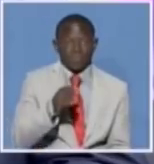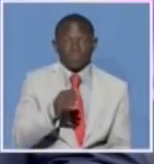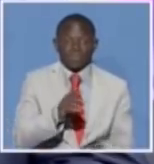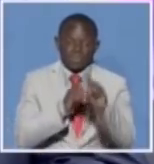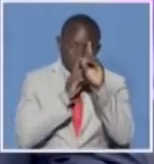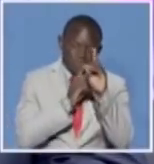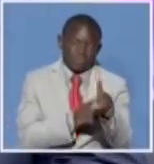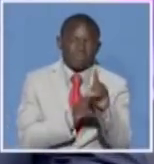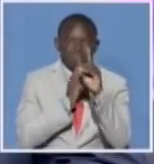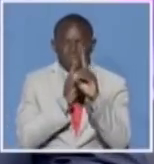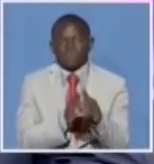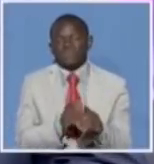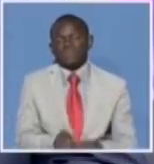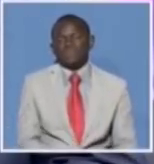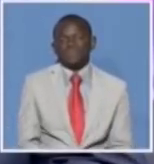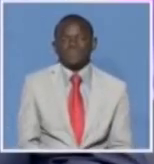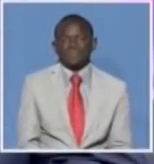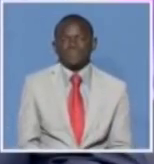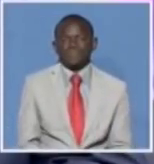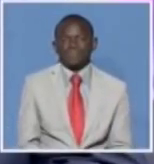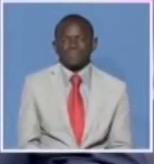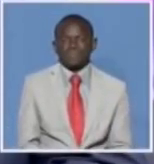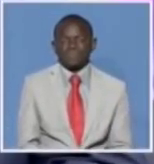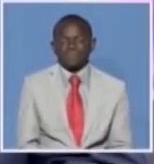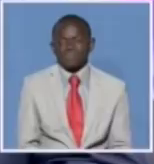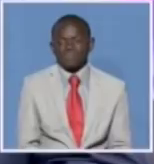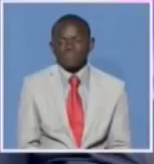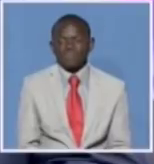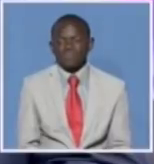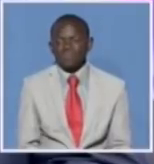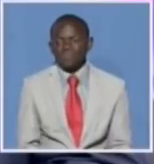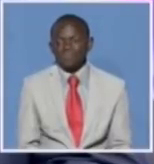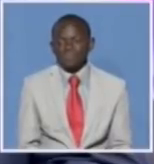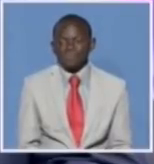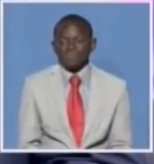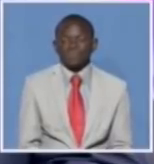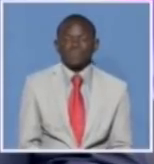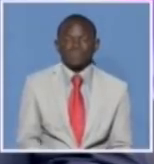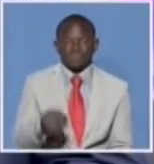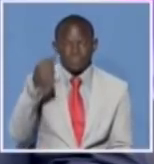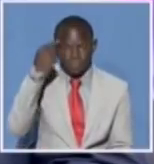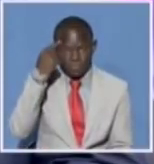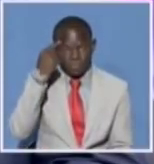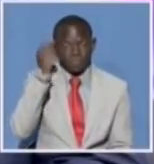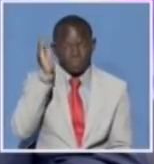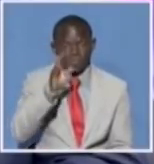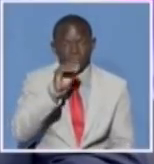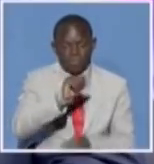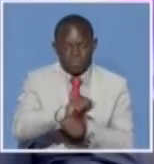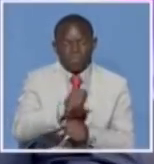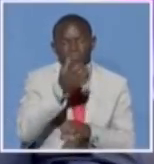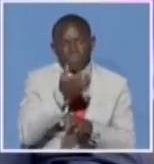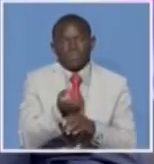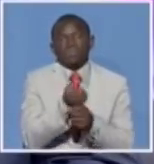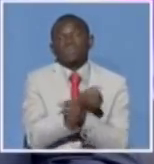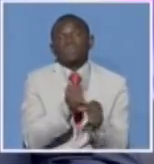well, and it will do whatever it takes to remedy the situation.